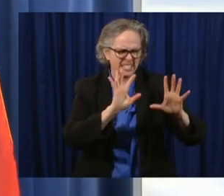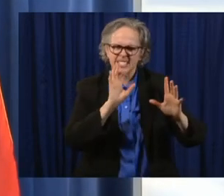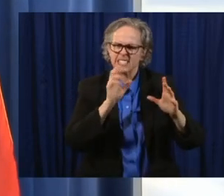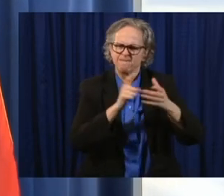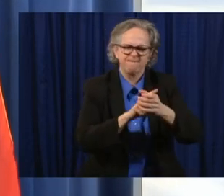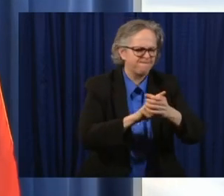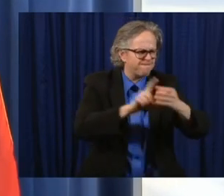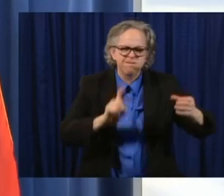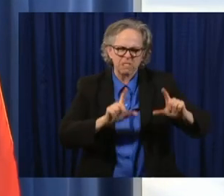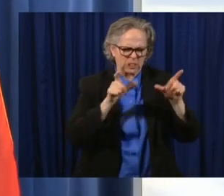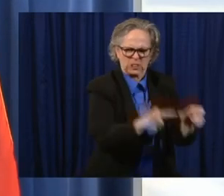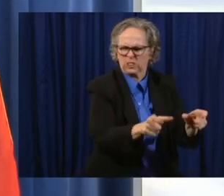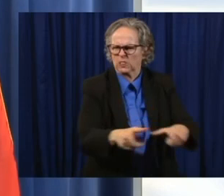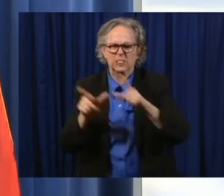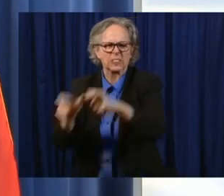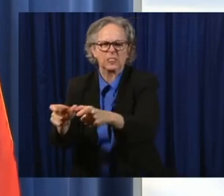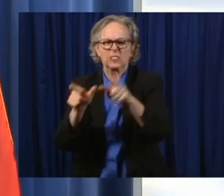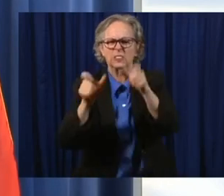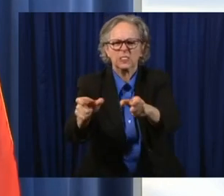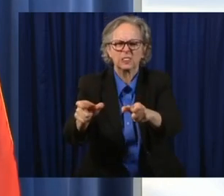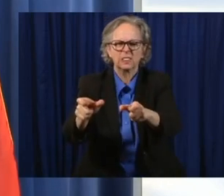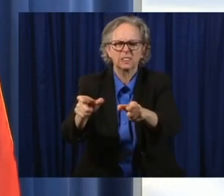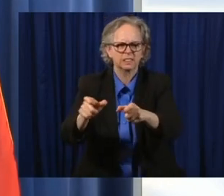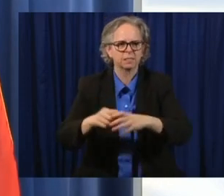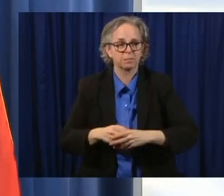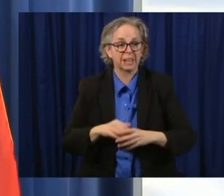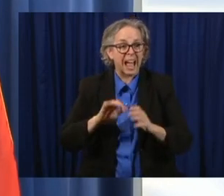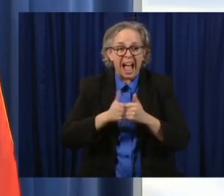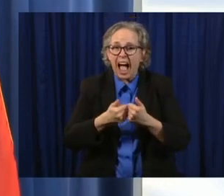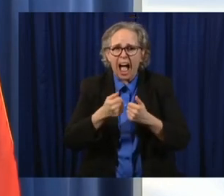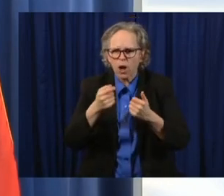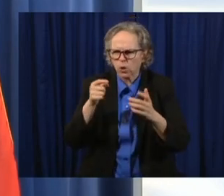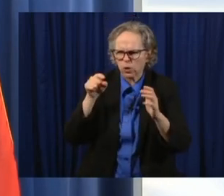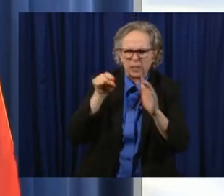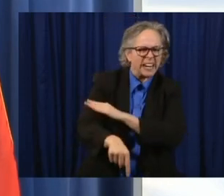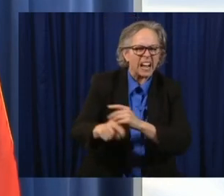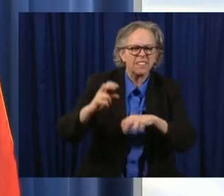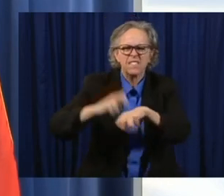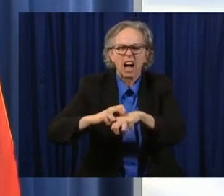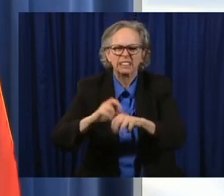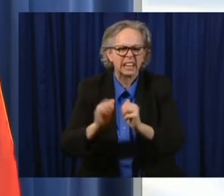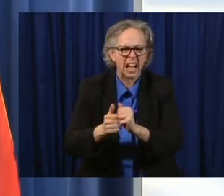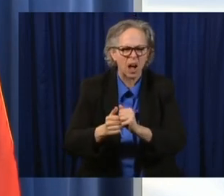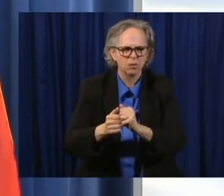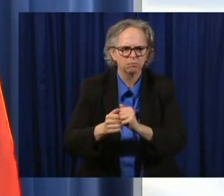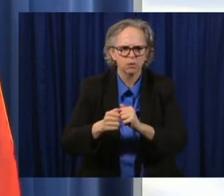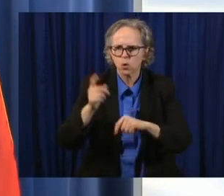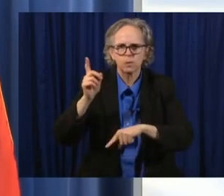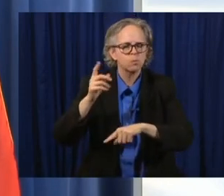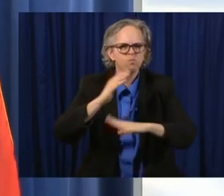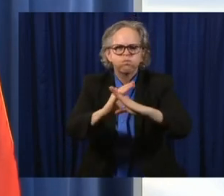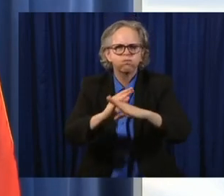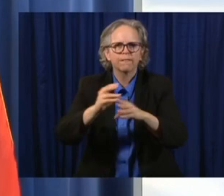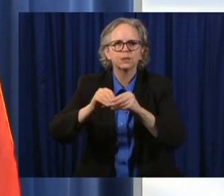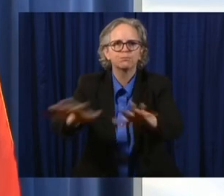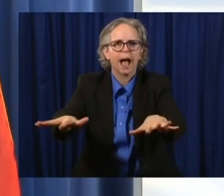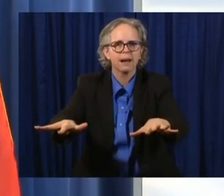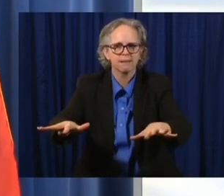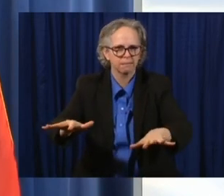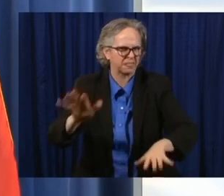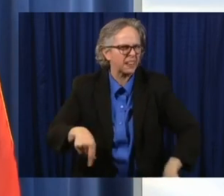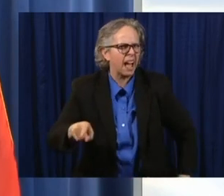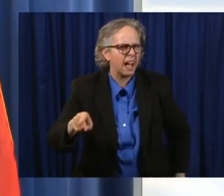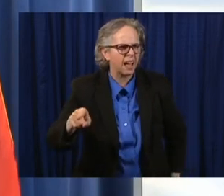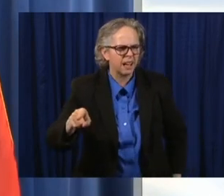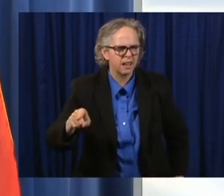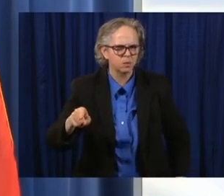And the way we kill it is making sure it does not spread to another person.